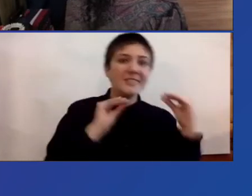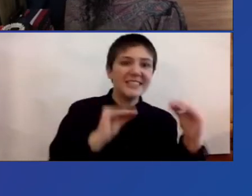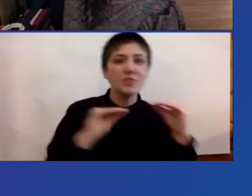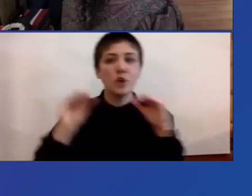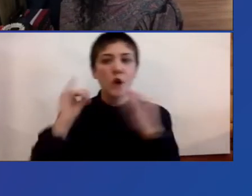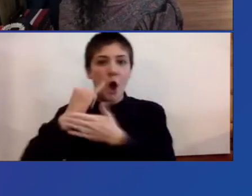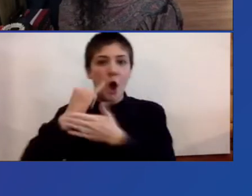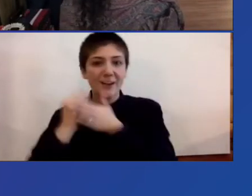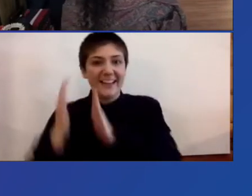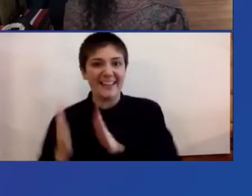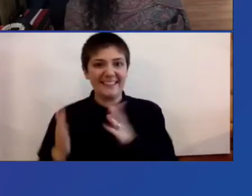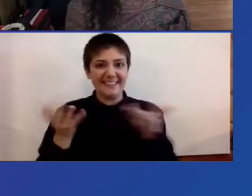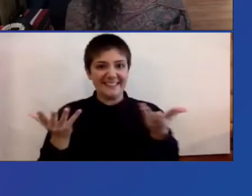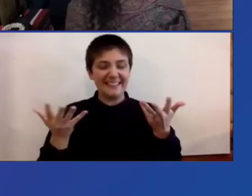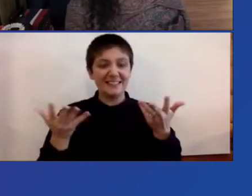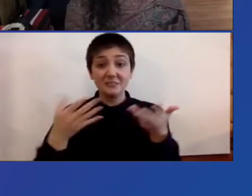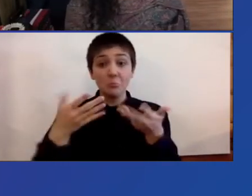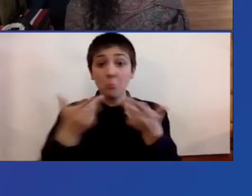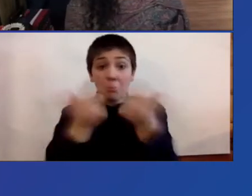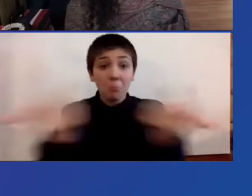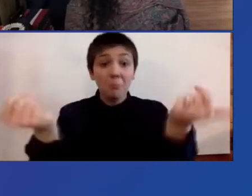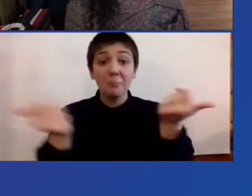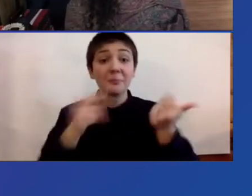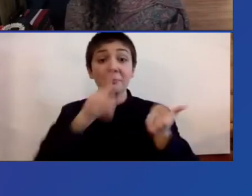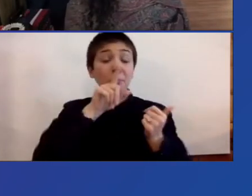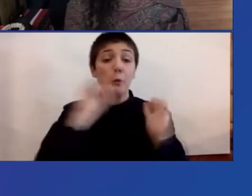free. There's no specific order.